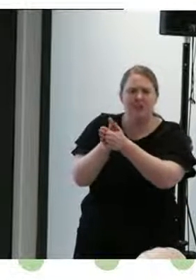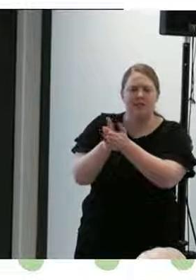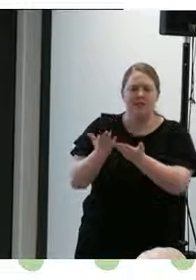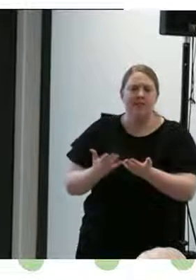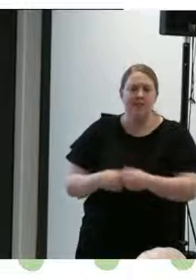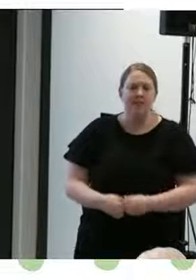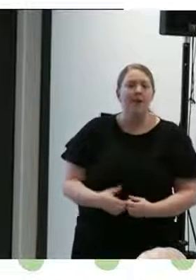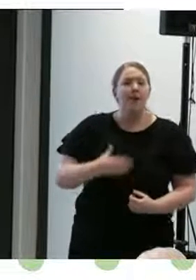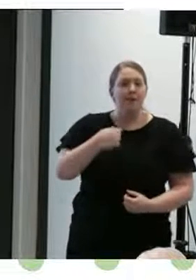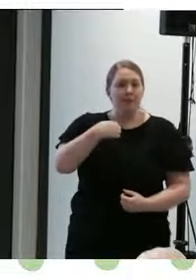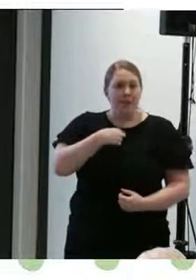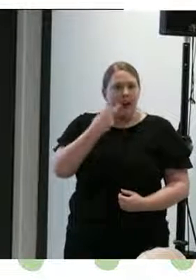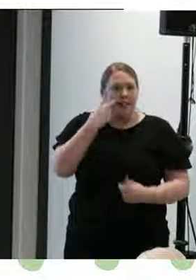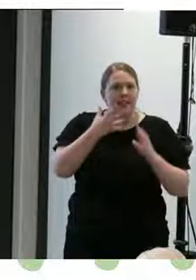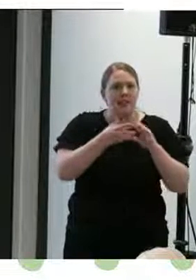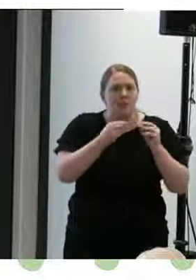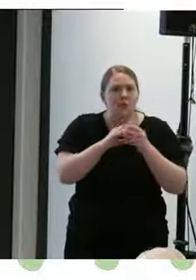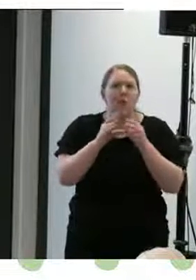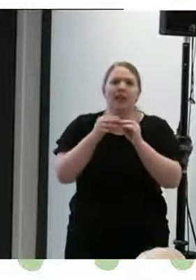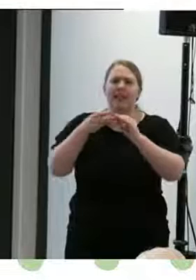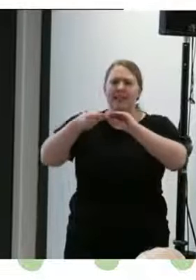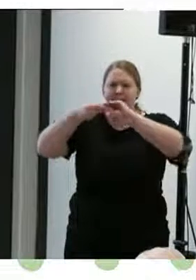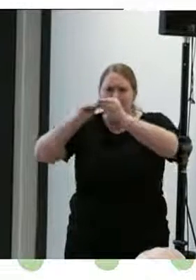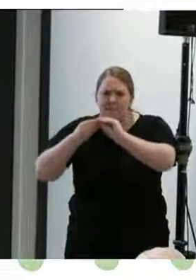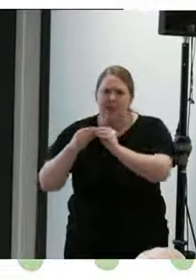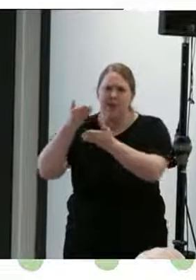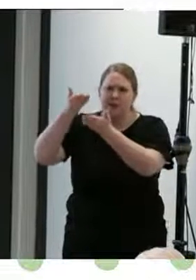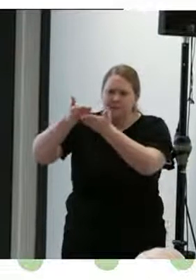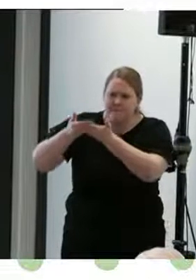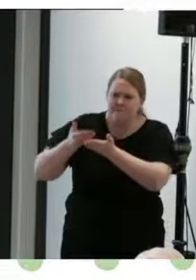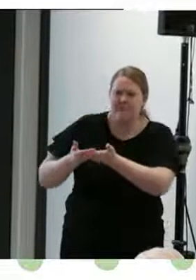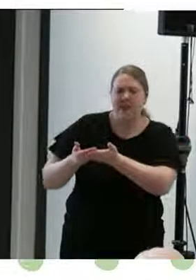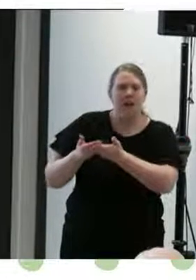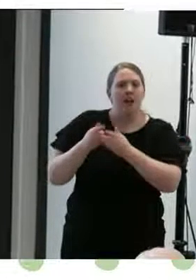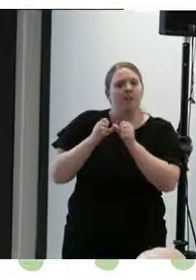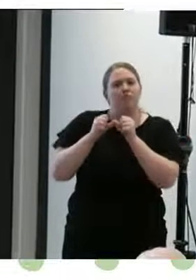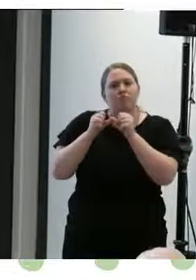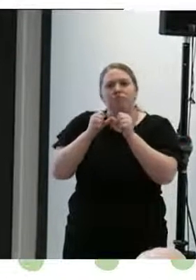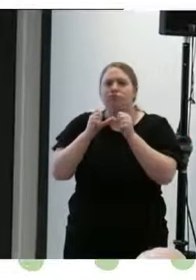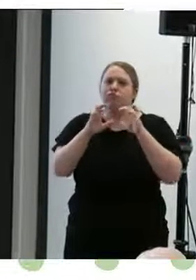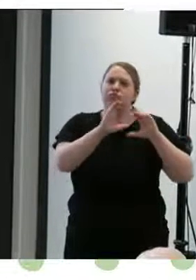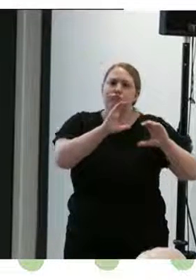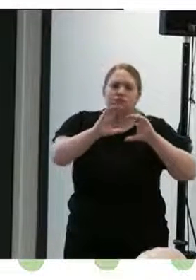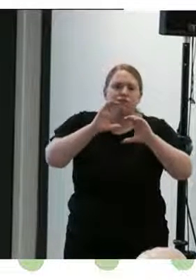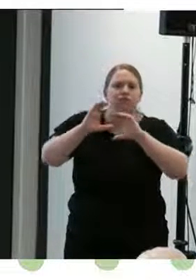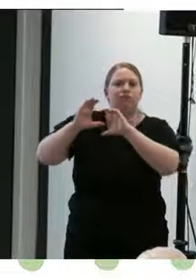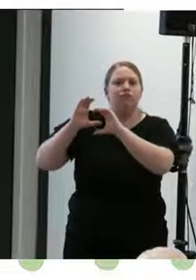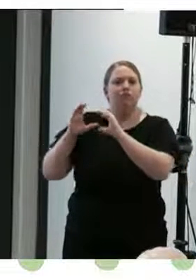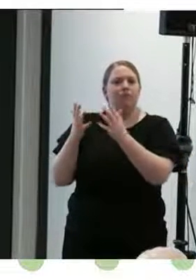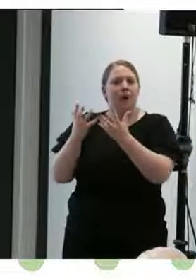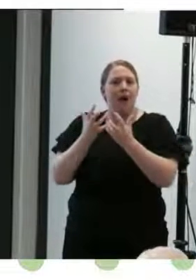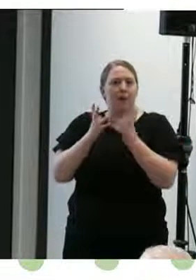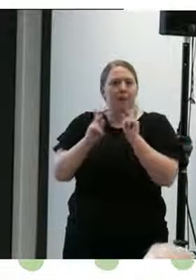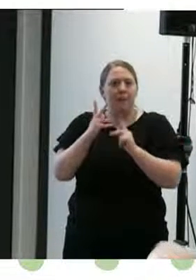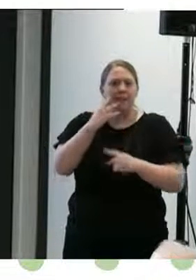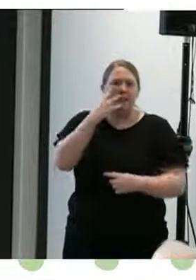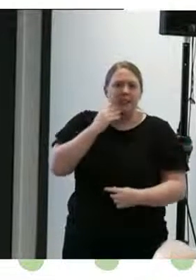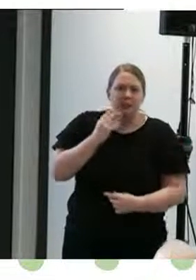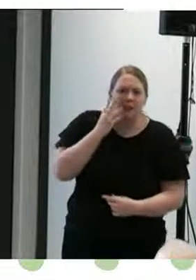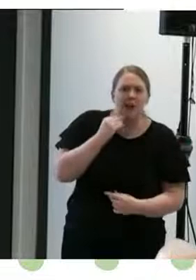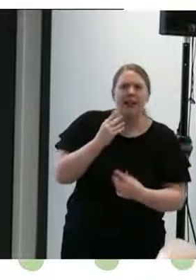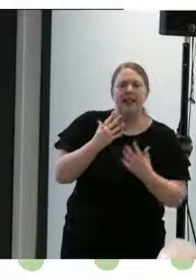see, qualitative work and quantitative work as this ongoing conversation where I want to bring people's accounts and